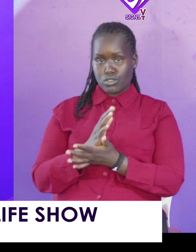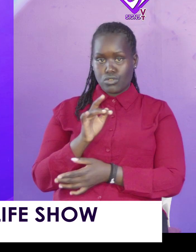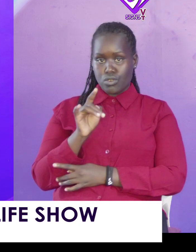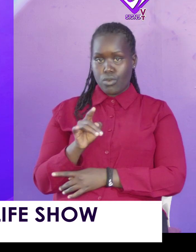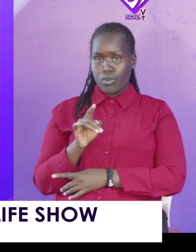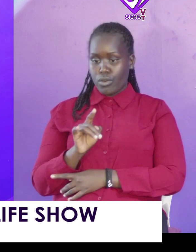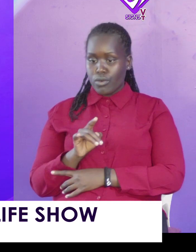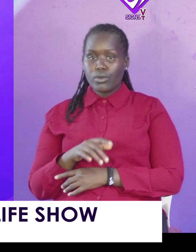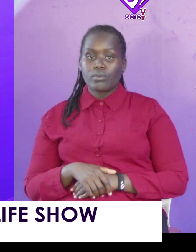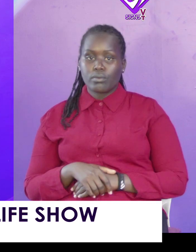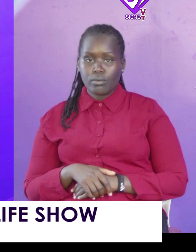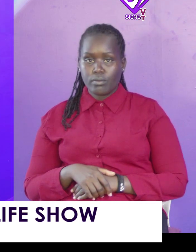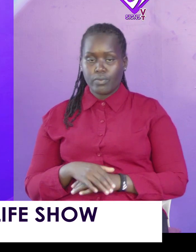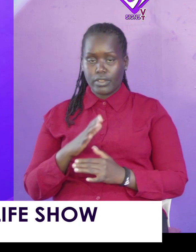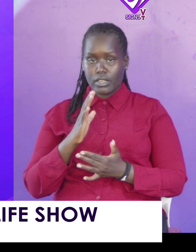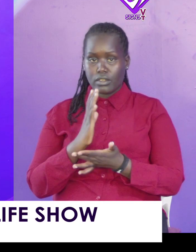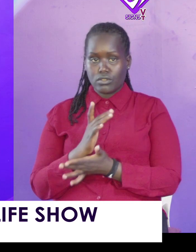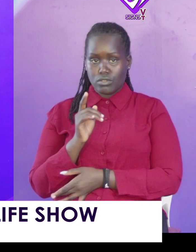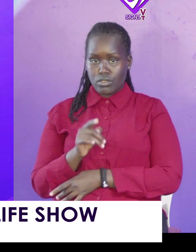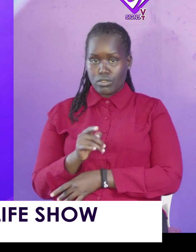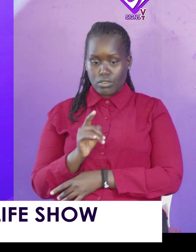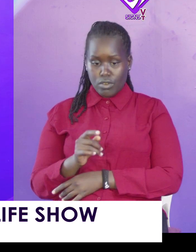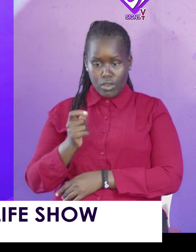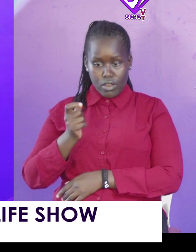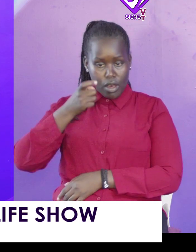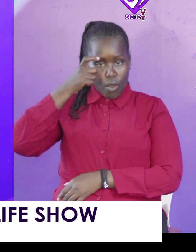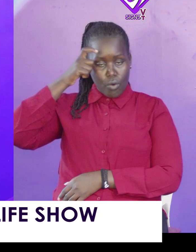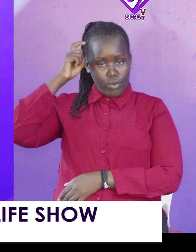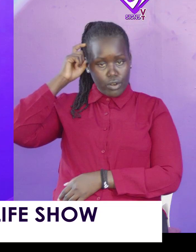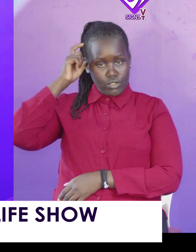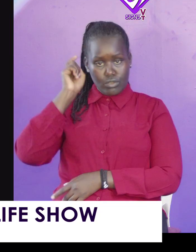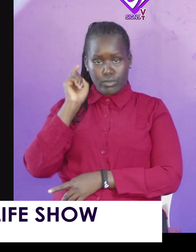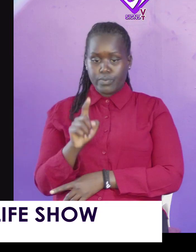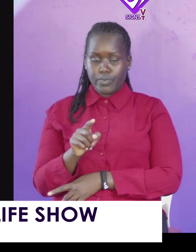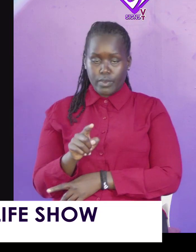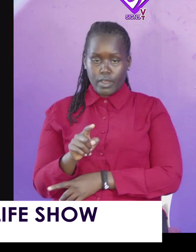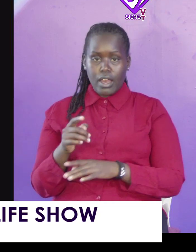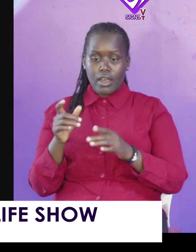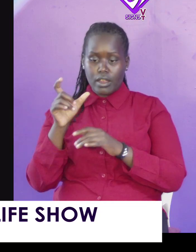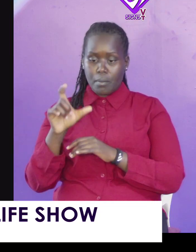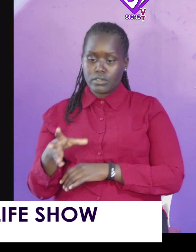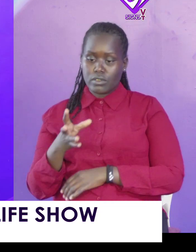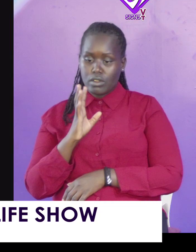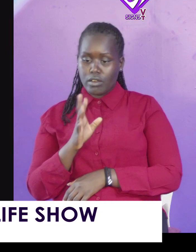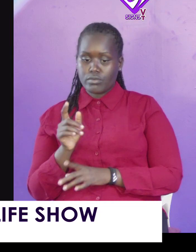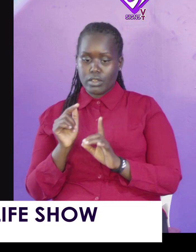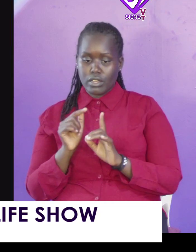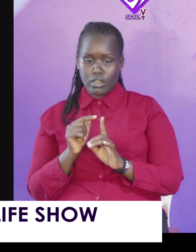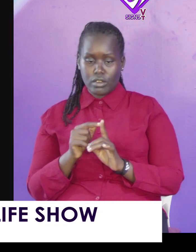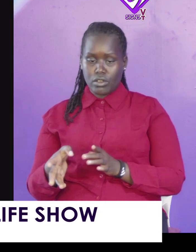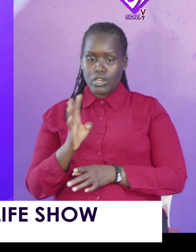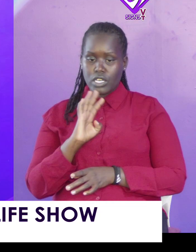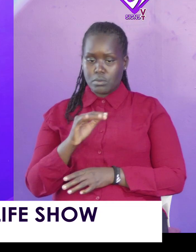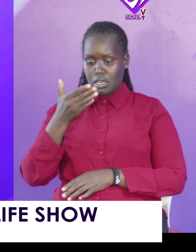the real you, the original you. That is the person I'm talking to. I'm not talking to the mirror